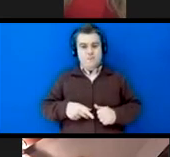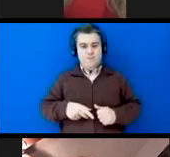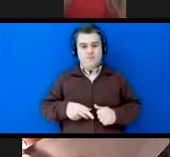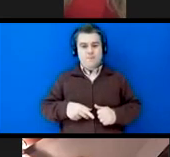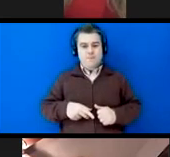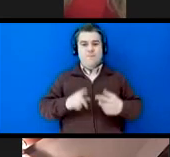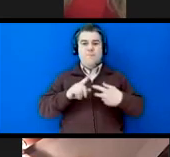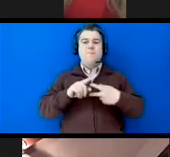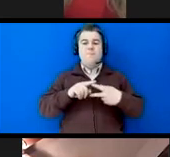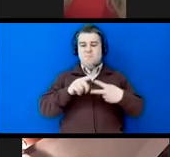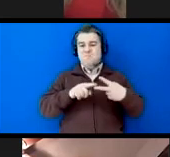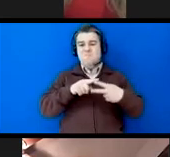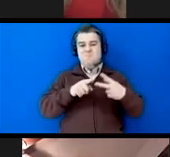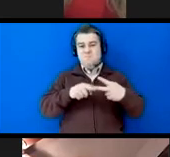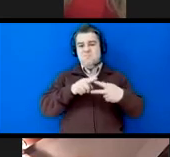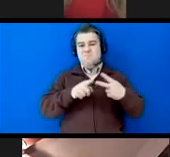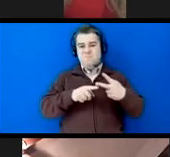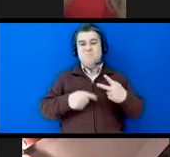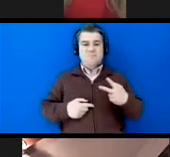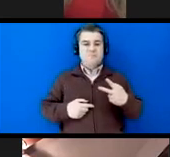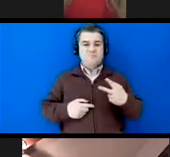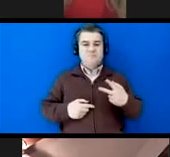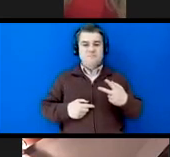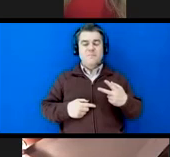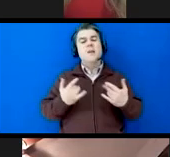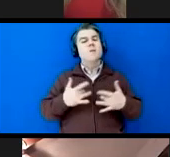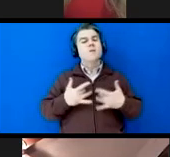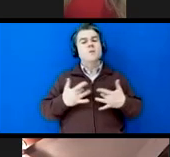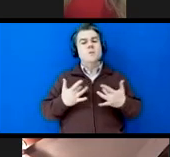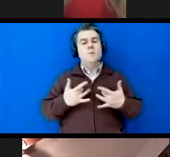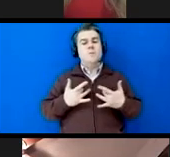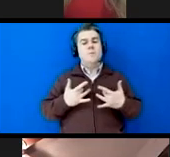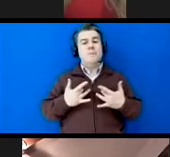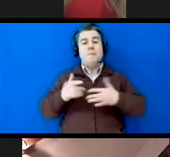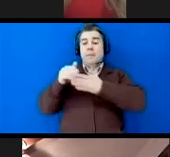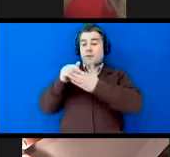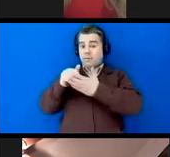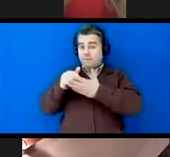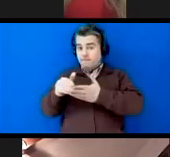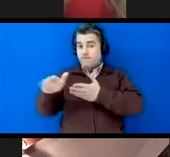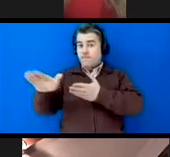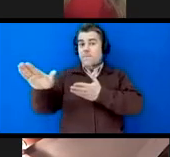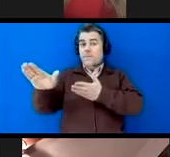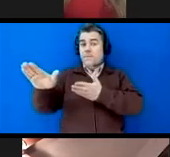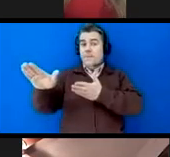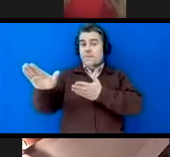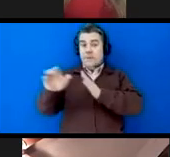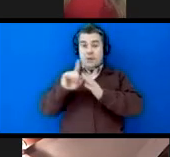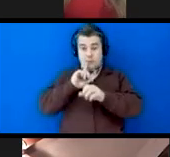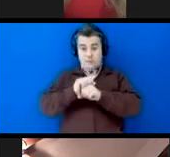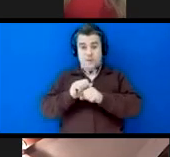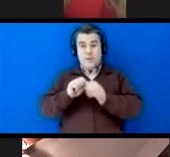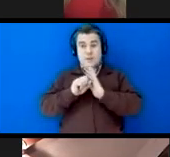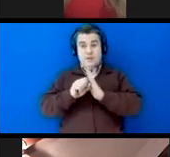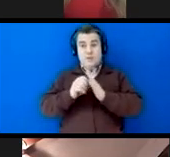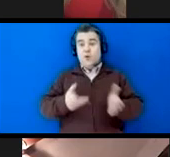Microbiome. Okay, now this is what's going on. Upon the shipment of the actual sample, when it is shipped, and you'll